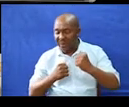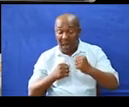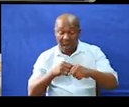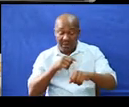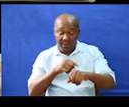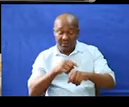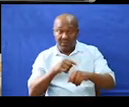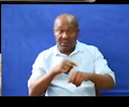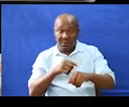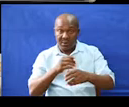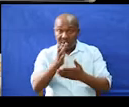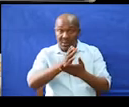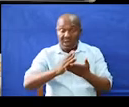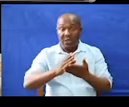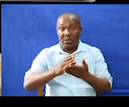perish.